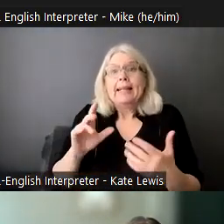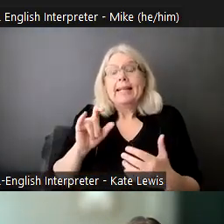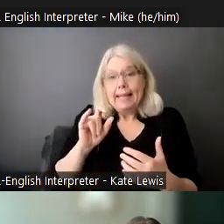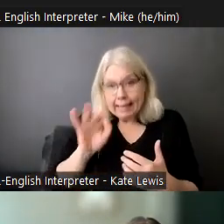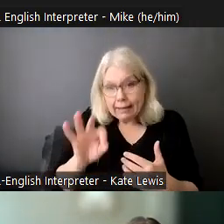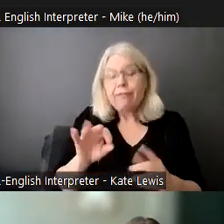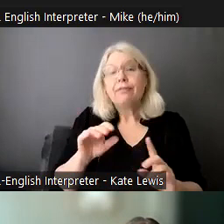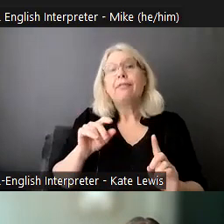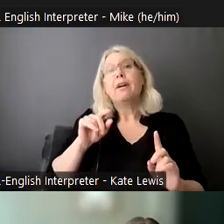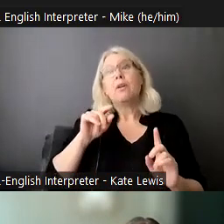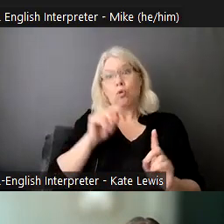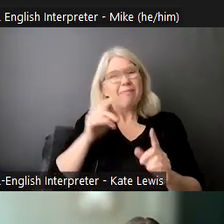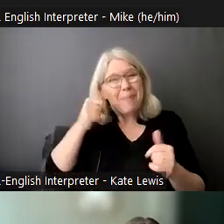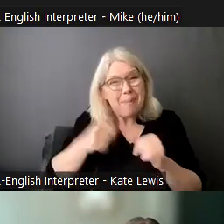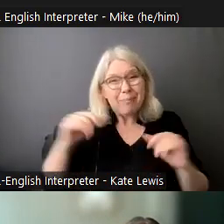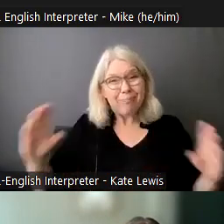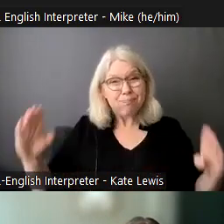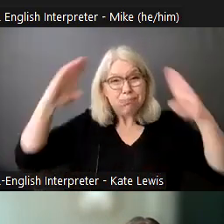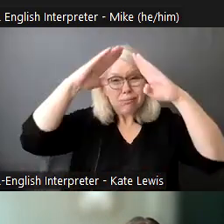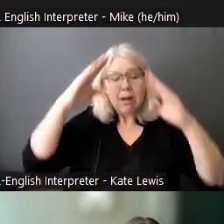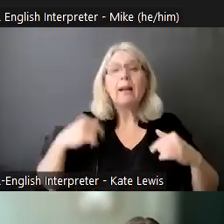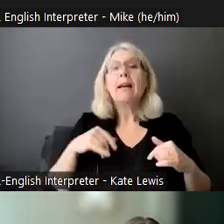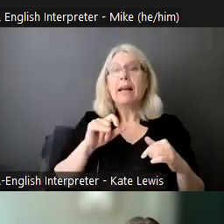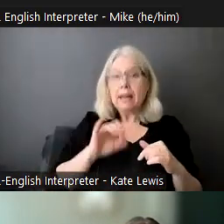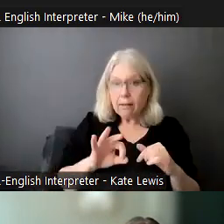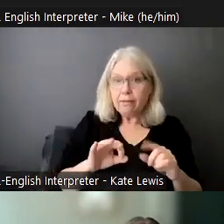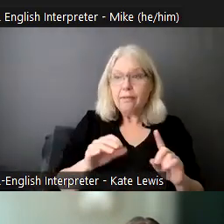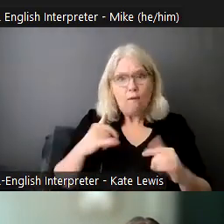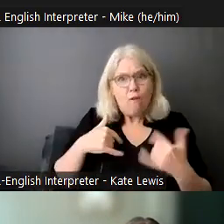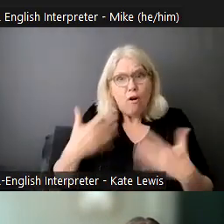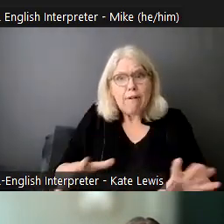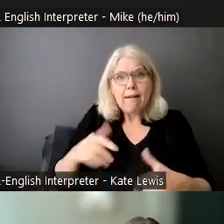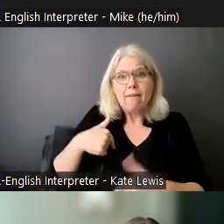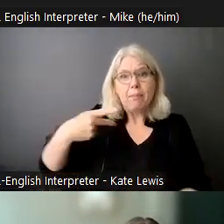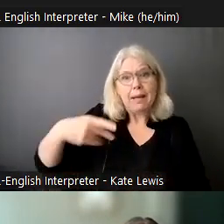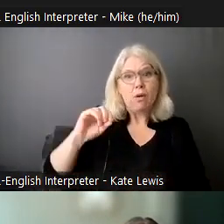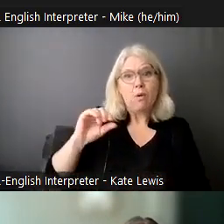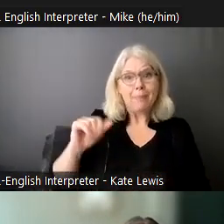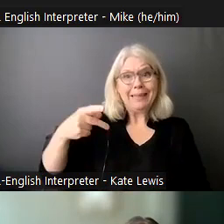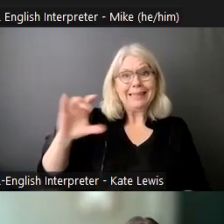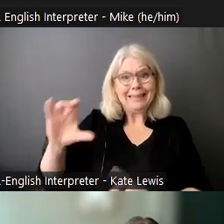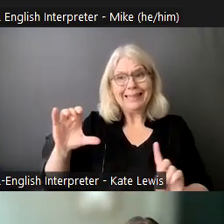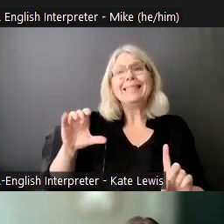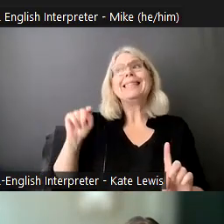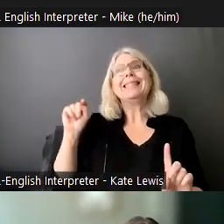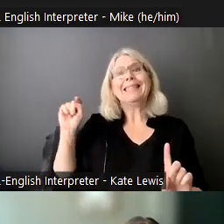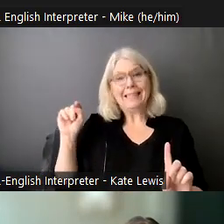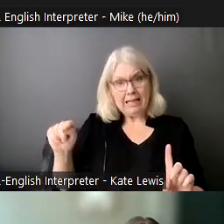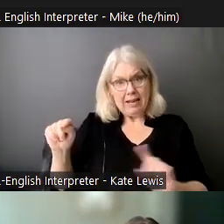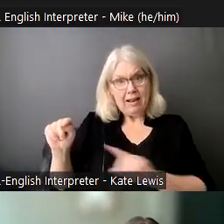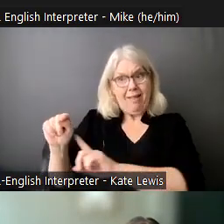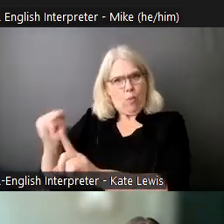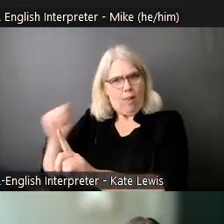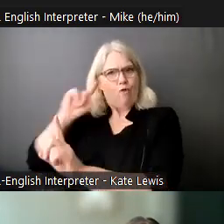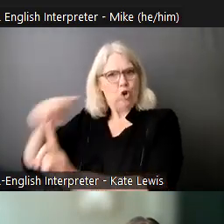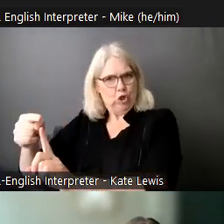in decision making. Even if you don't have the power of attorney for personal care, then it's going to be your family members and then the